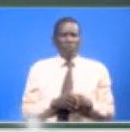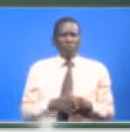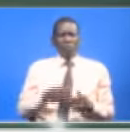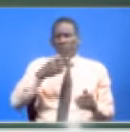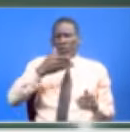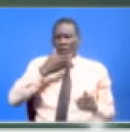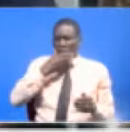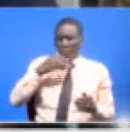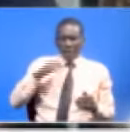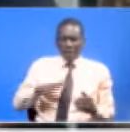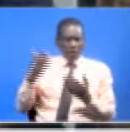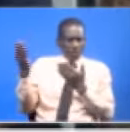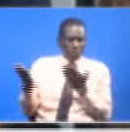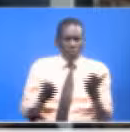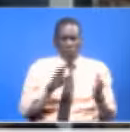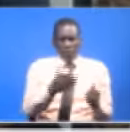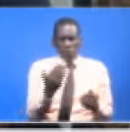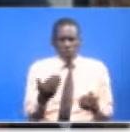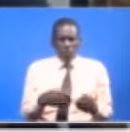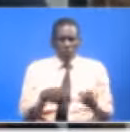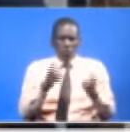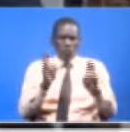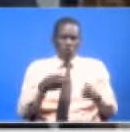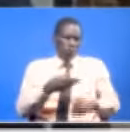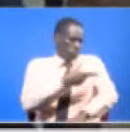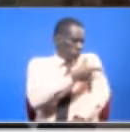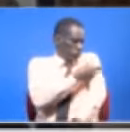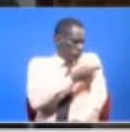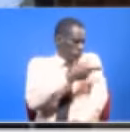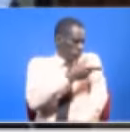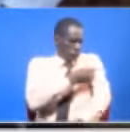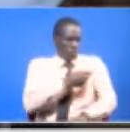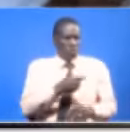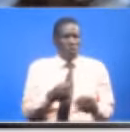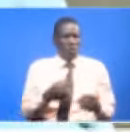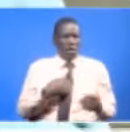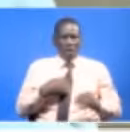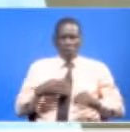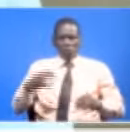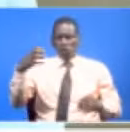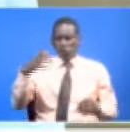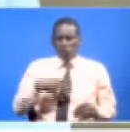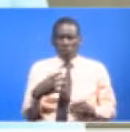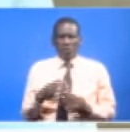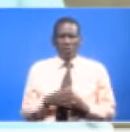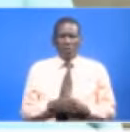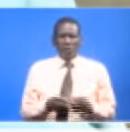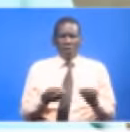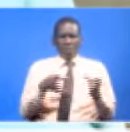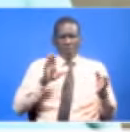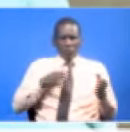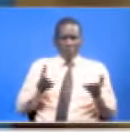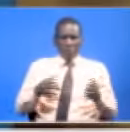have brought in their children for routine immunization have been left shocked.